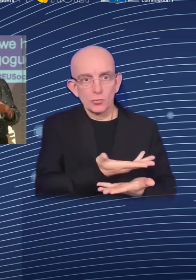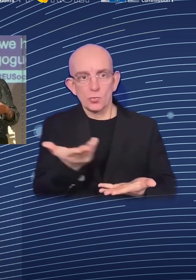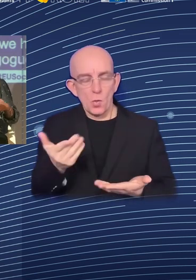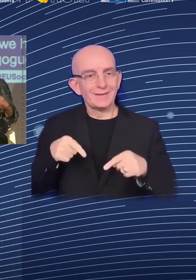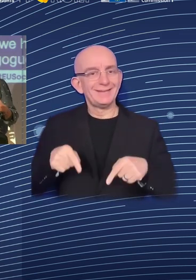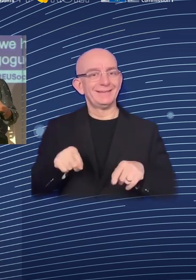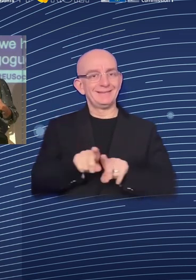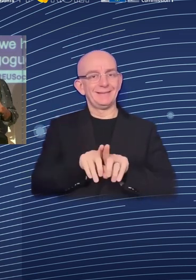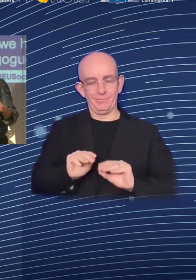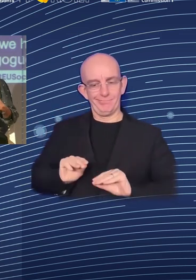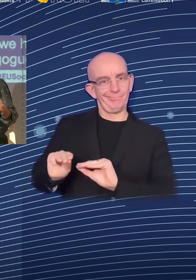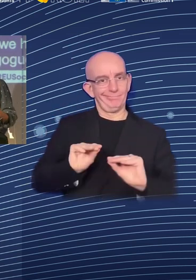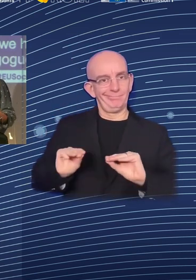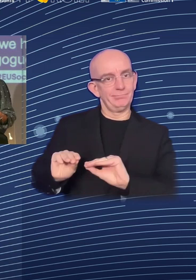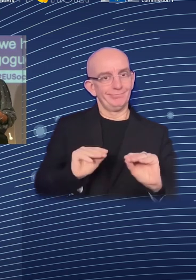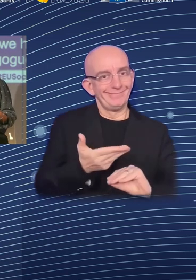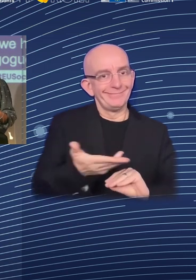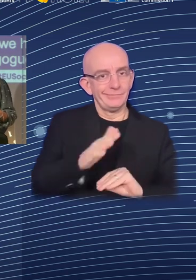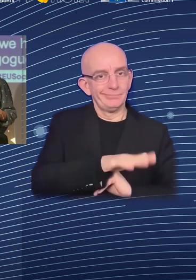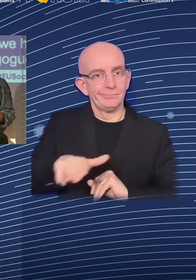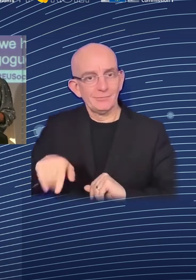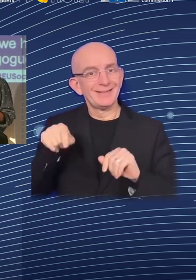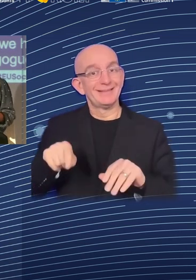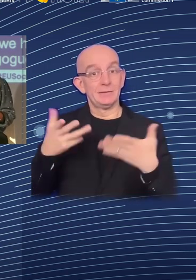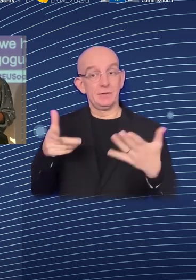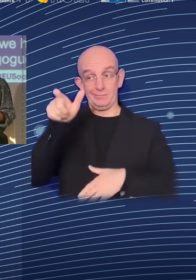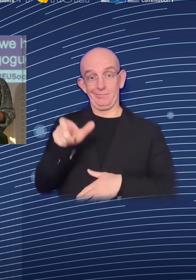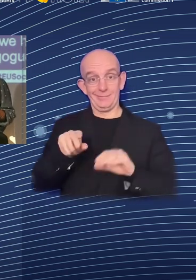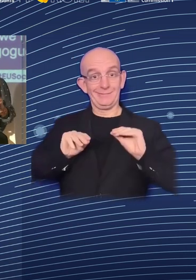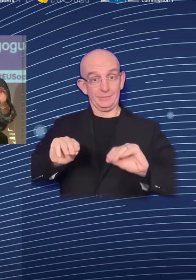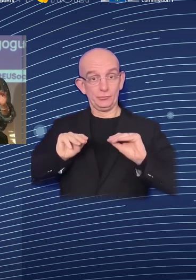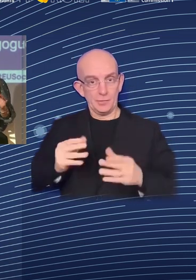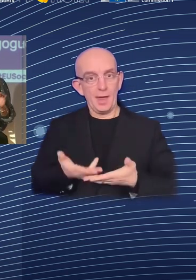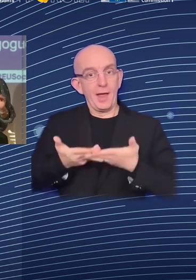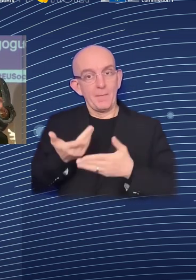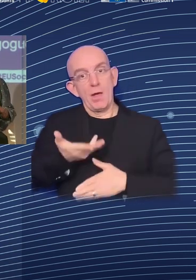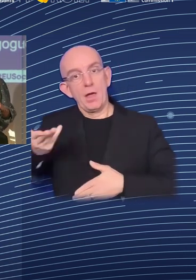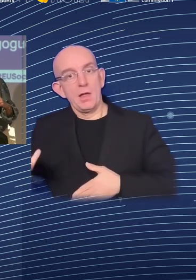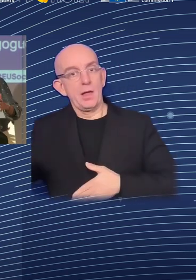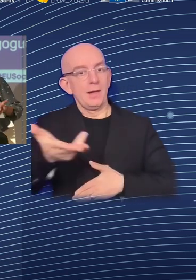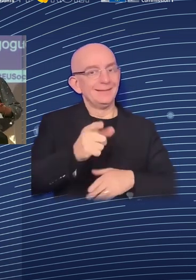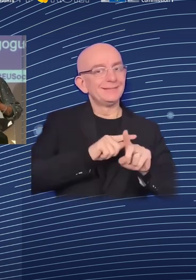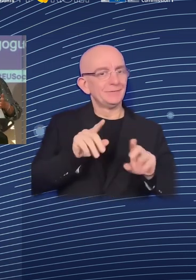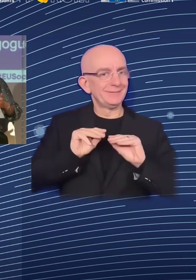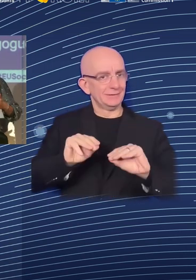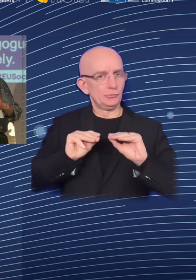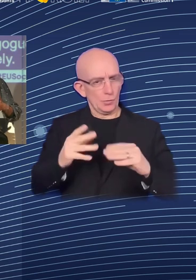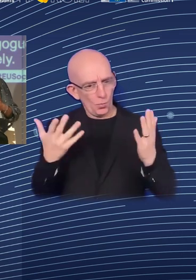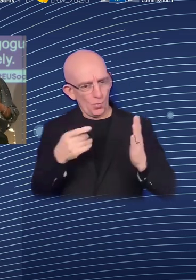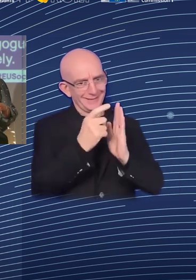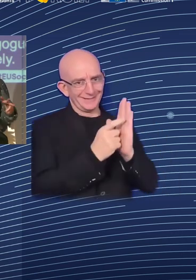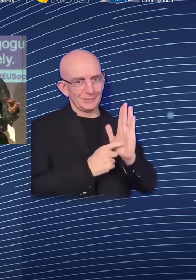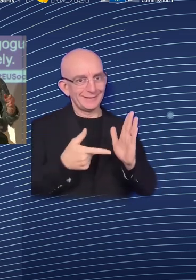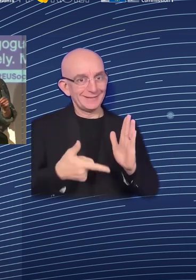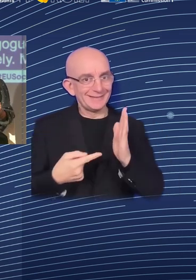other teachers to use digital technologies wisely. And maybe like 700 people passed our course in